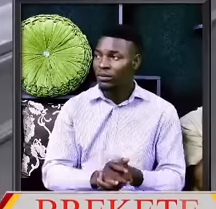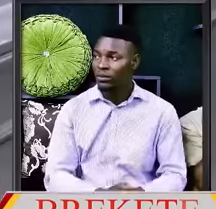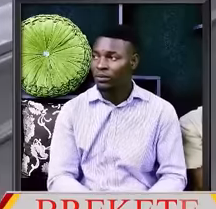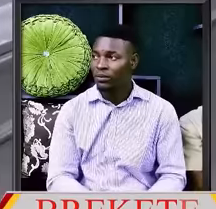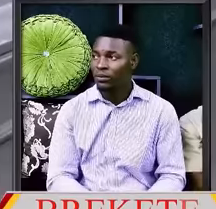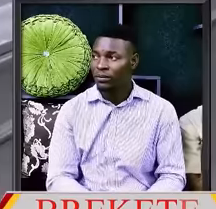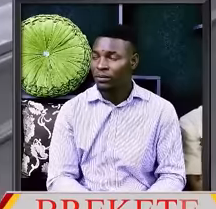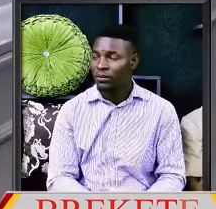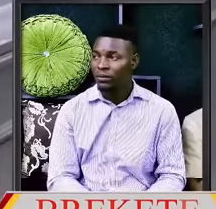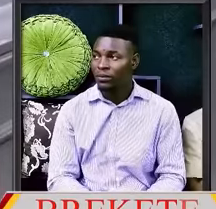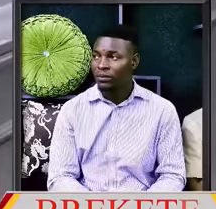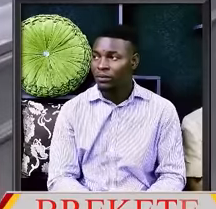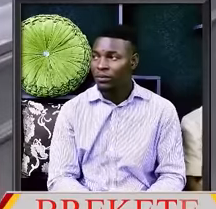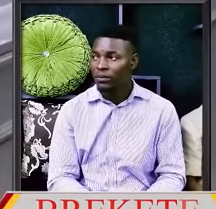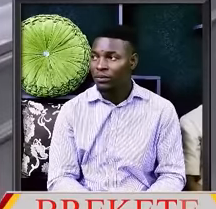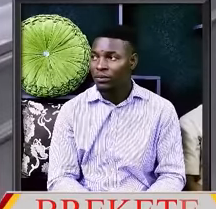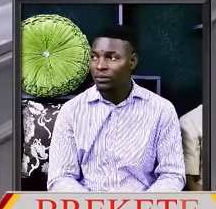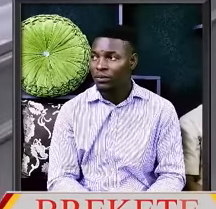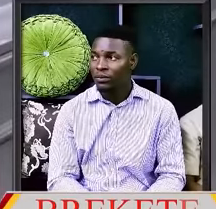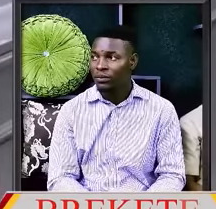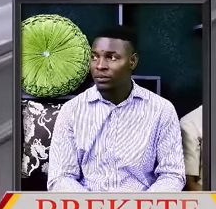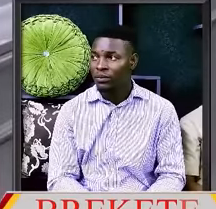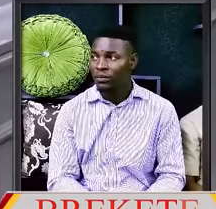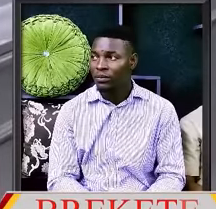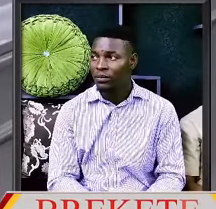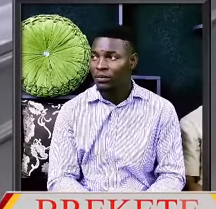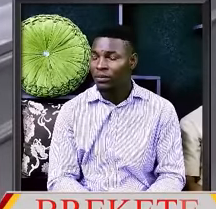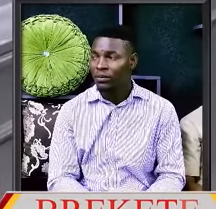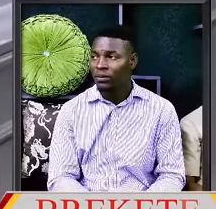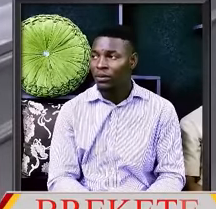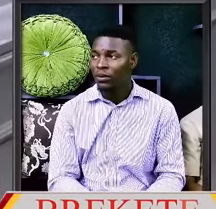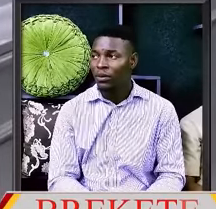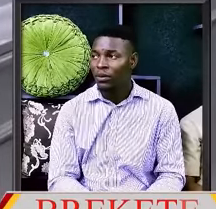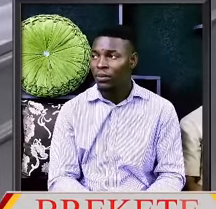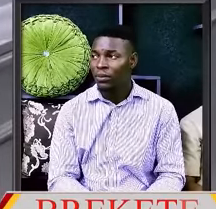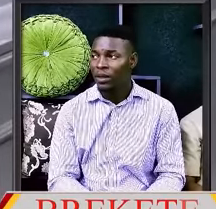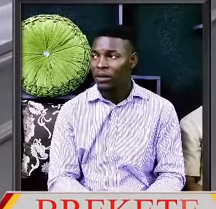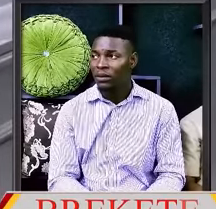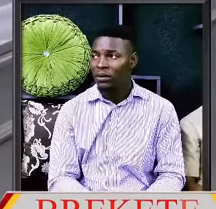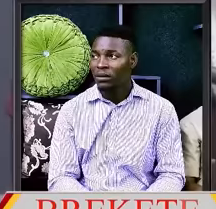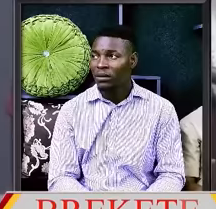Okay, so Daddy, good morning, Daddy. He greet you. Thank you.